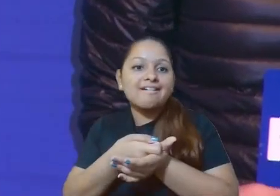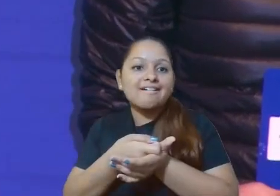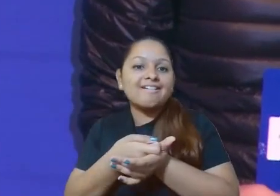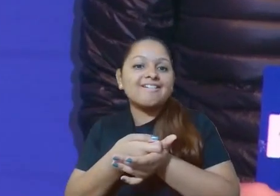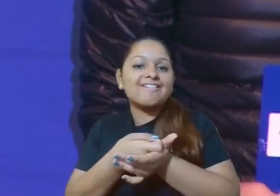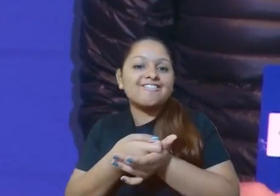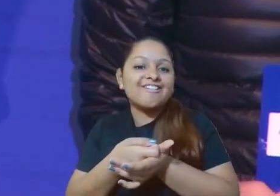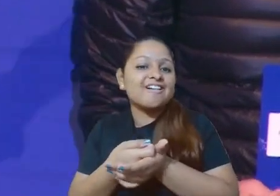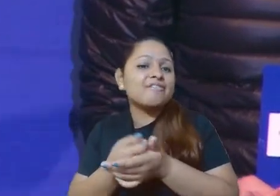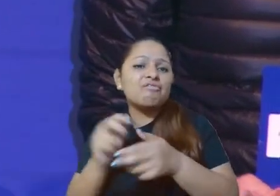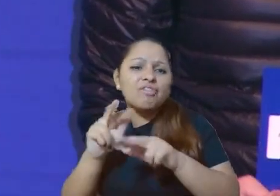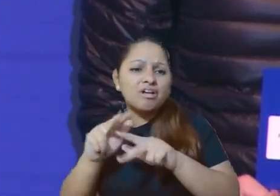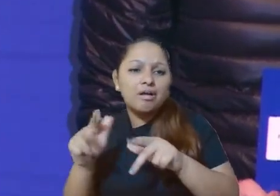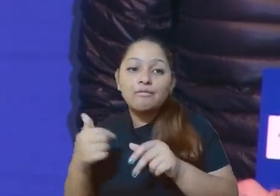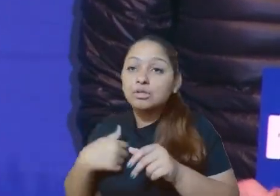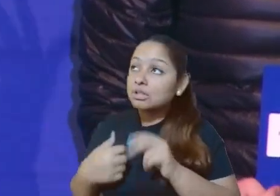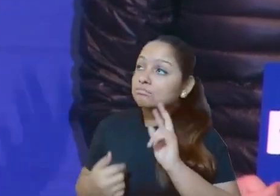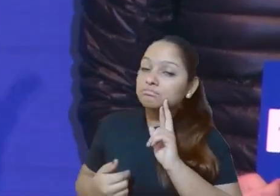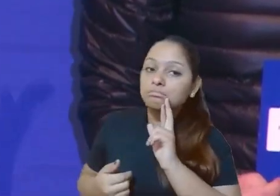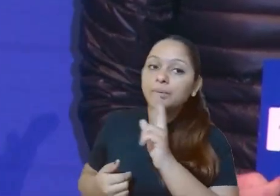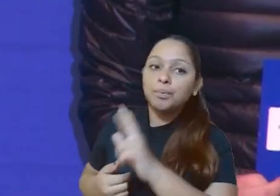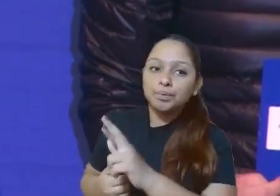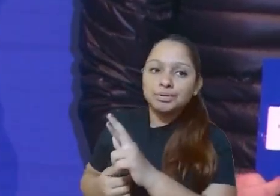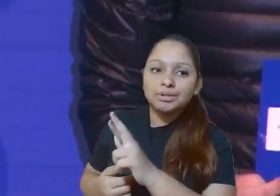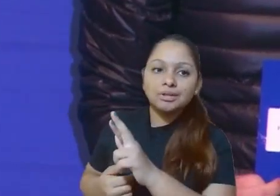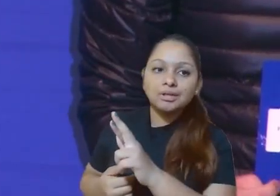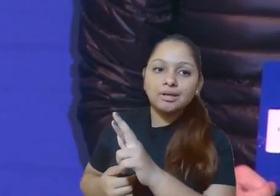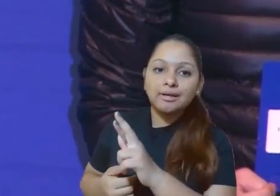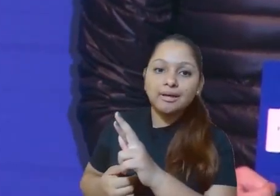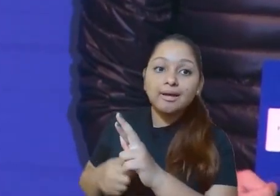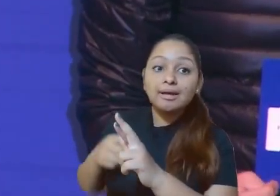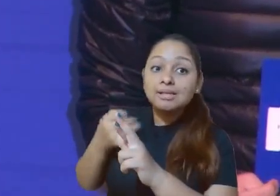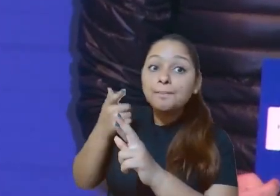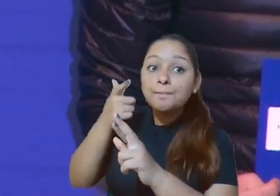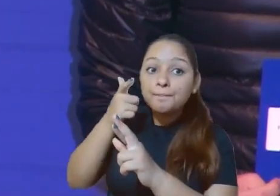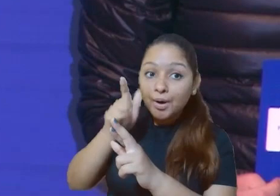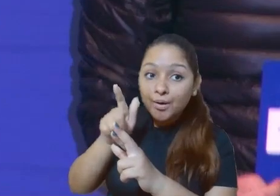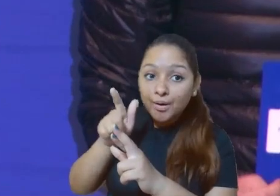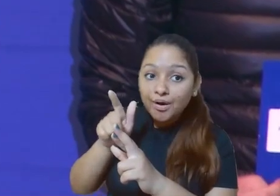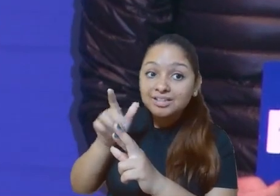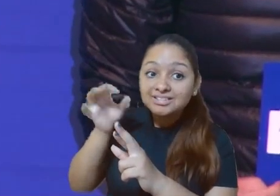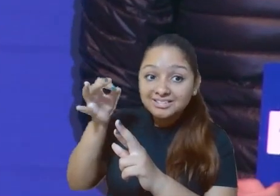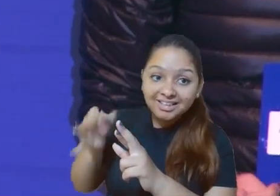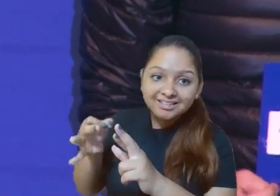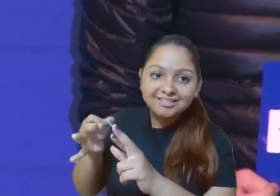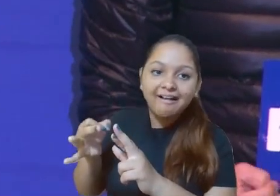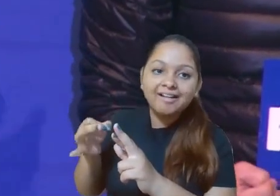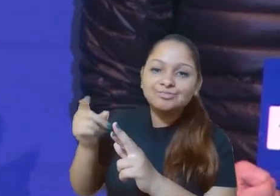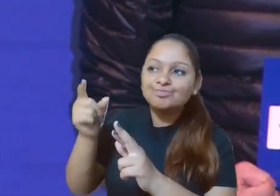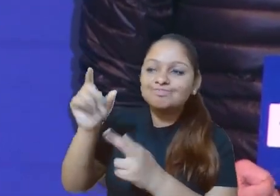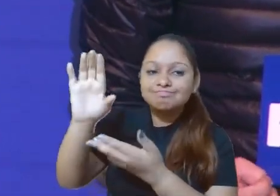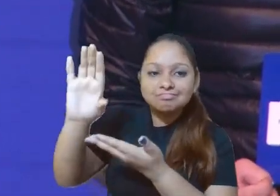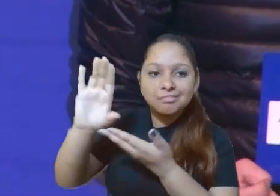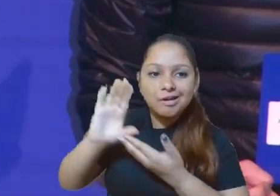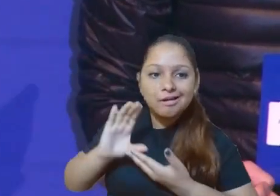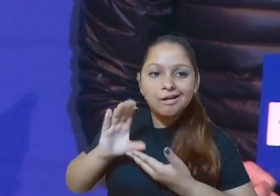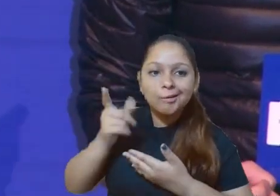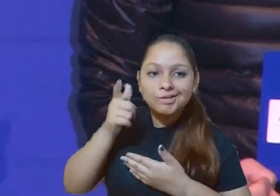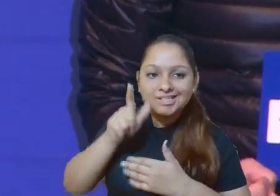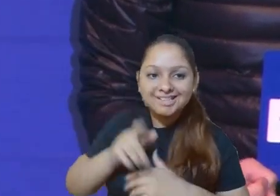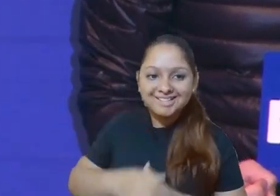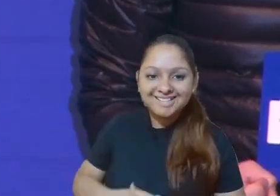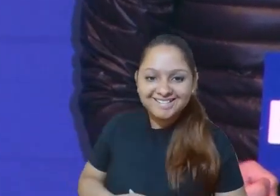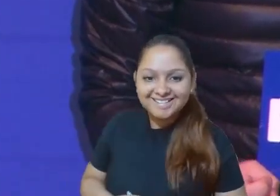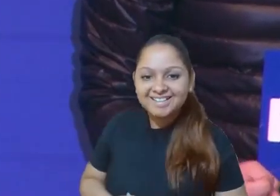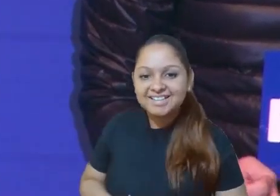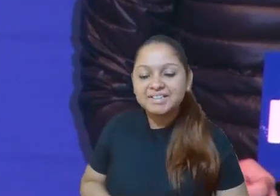So a company like Suzano has a challenge to harvest